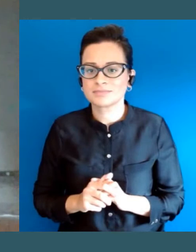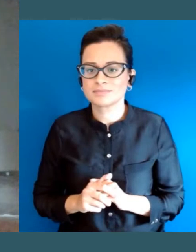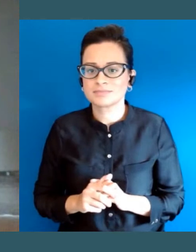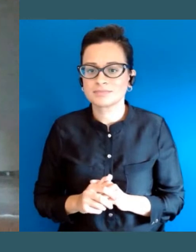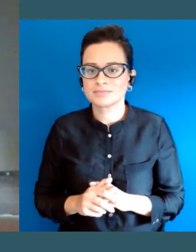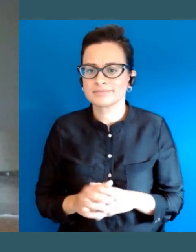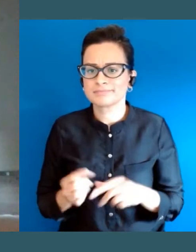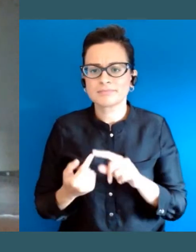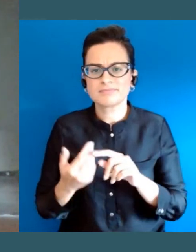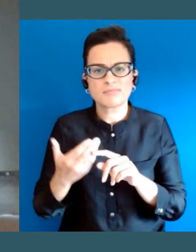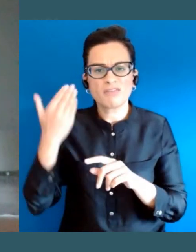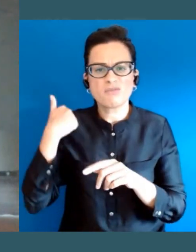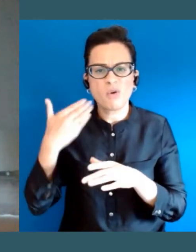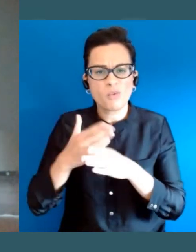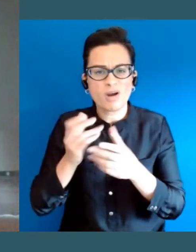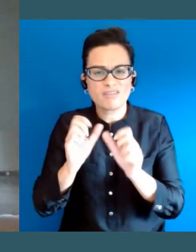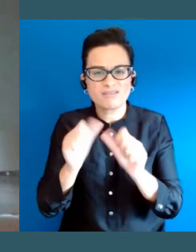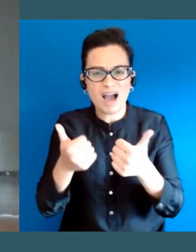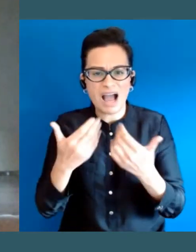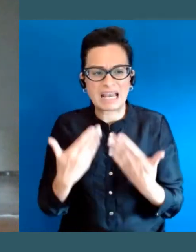So I'll try.